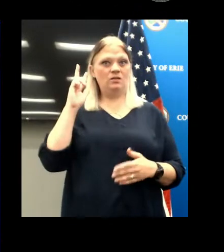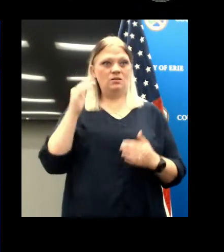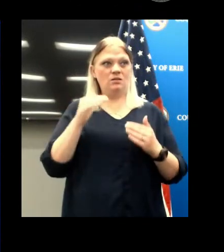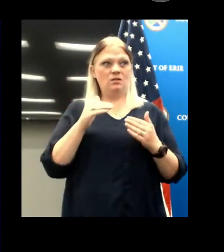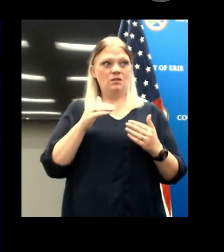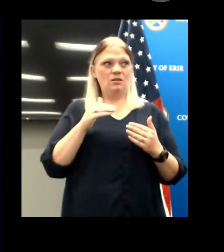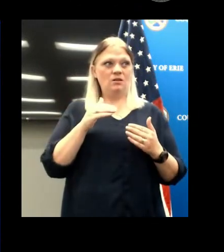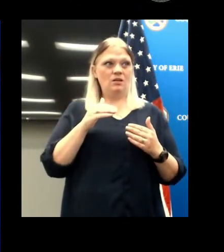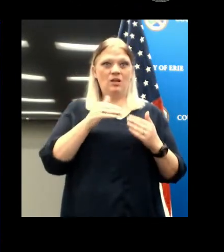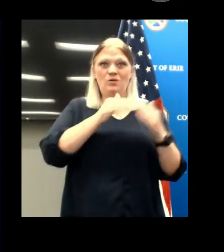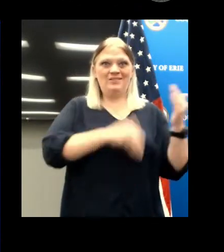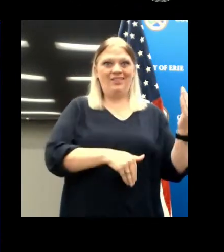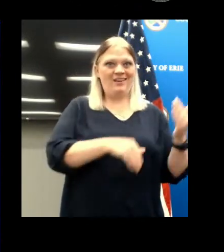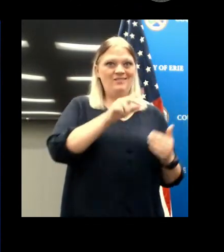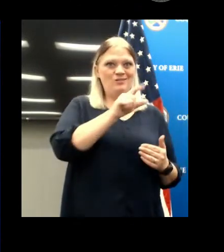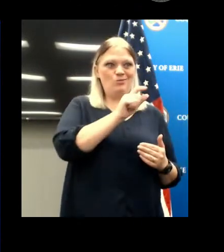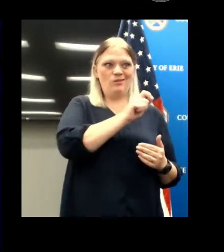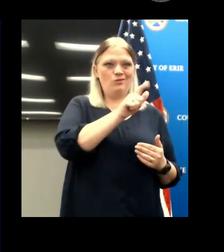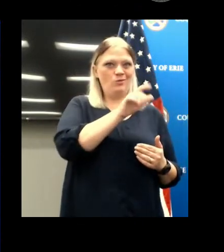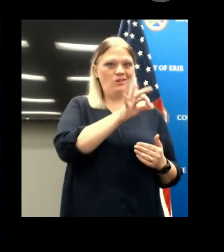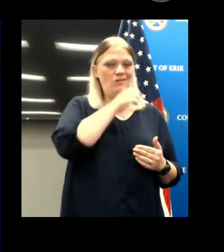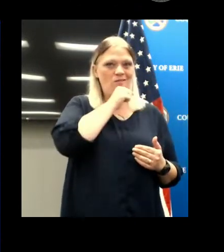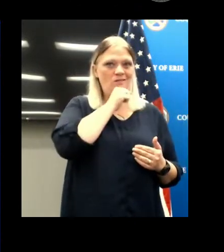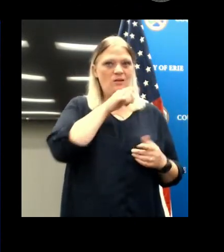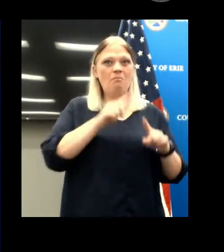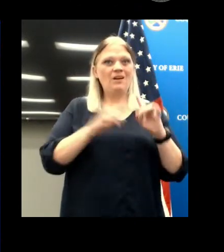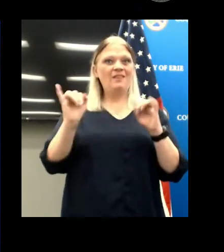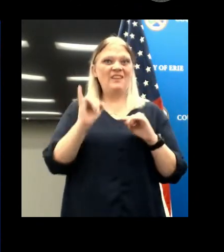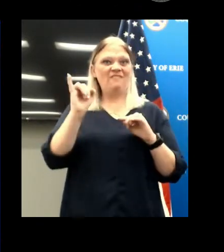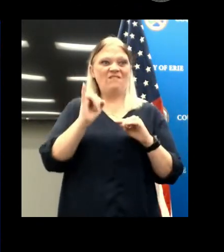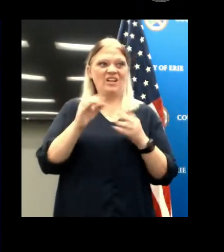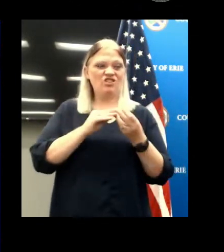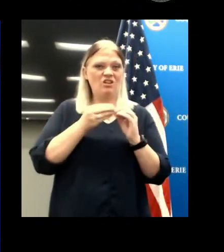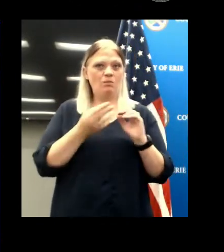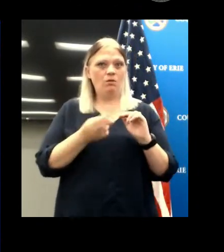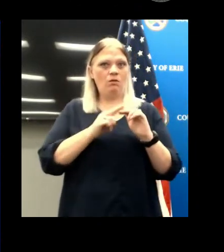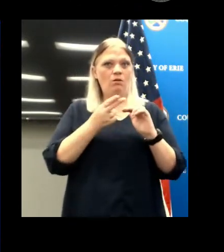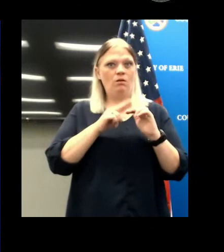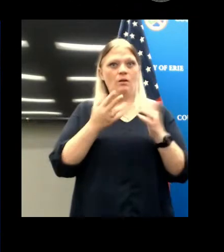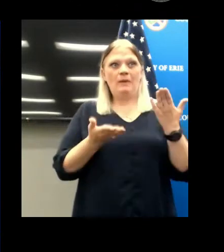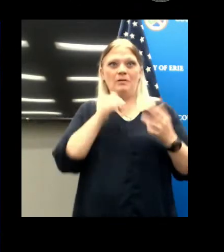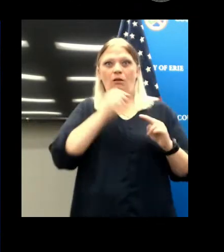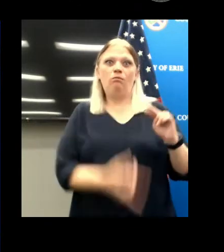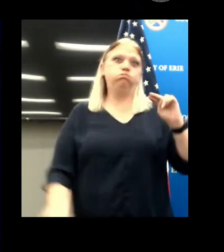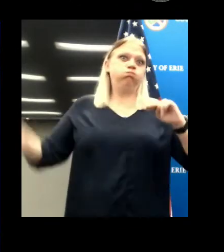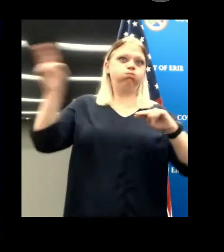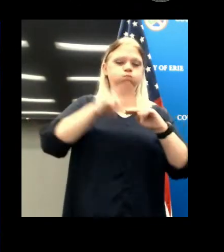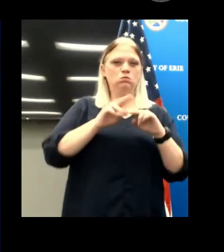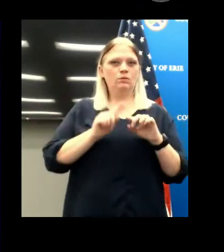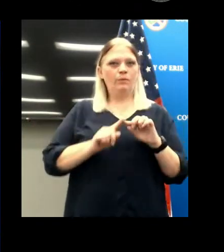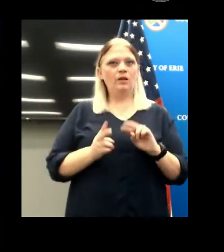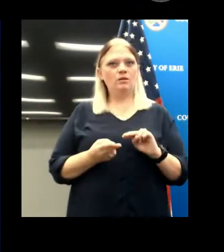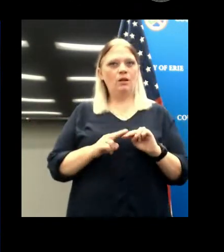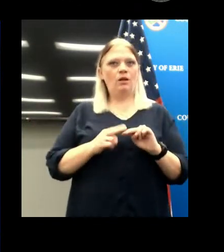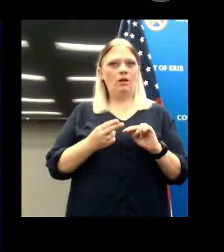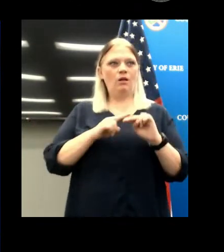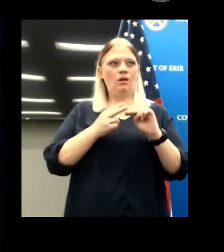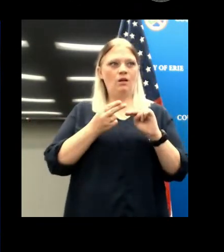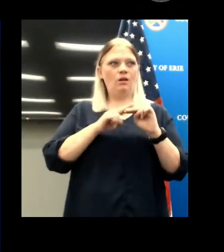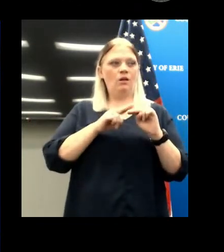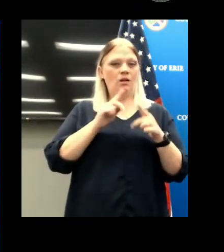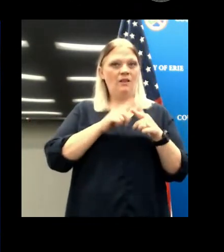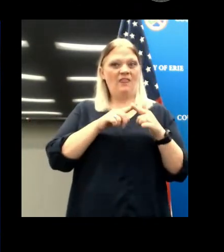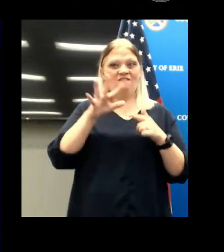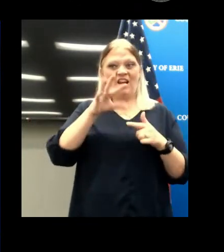to 29-year-olds. So if that infection rate keeps going up, even if it's not a huge increase, it's just kind of a gradual one, but we get to 5 and